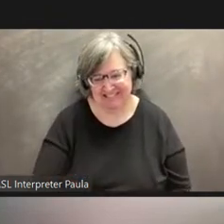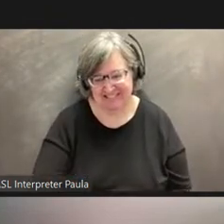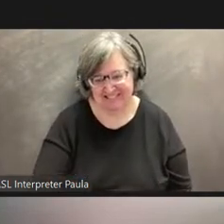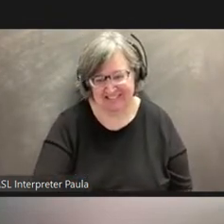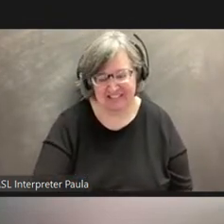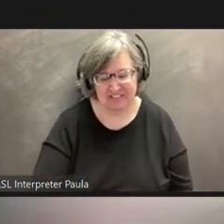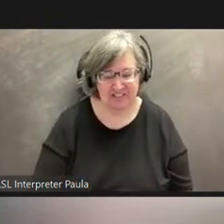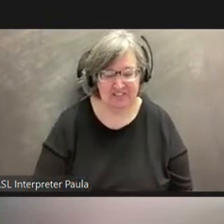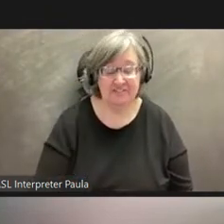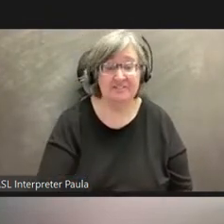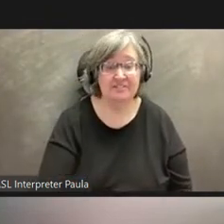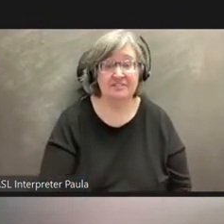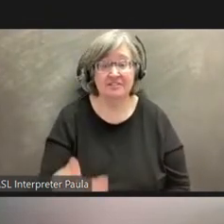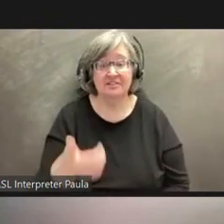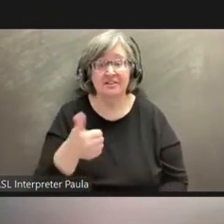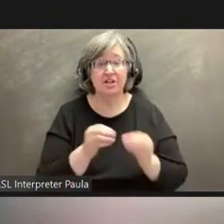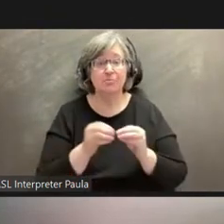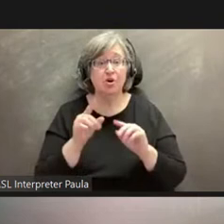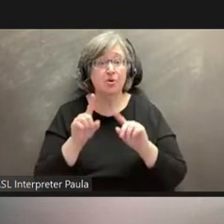Anyone else?